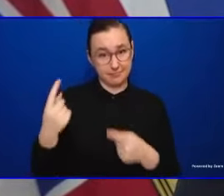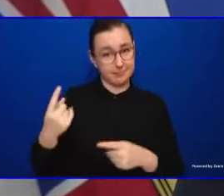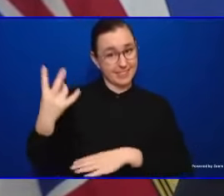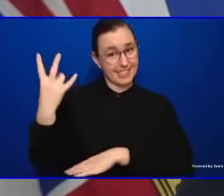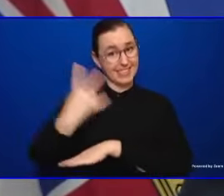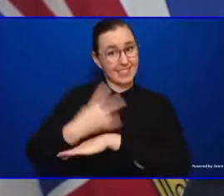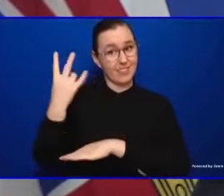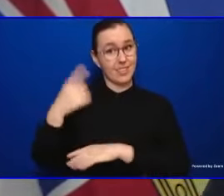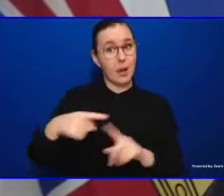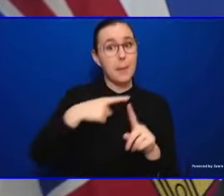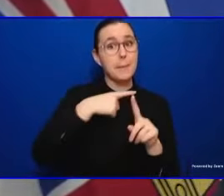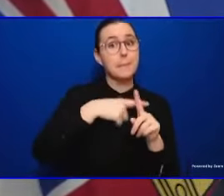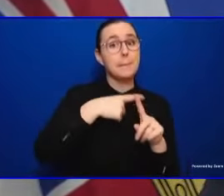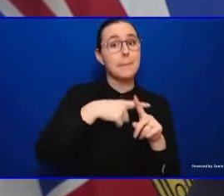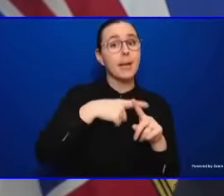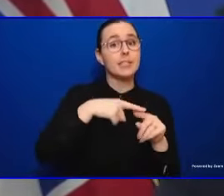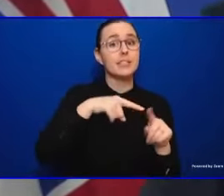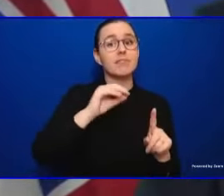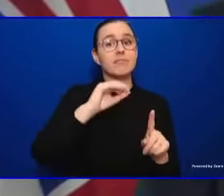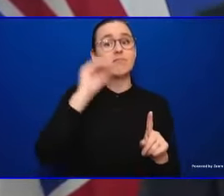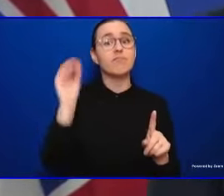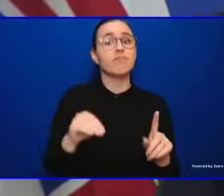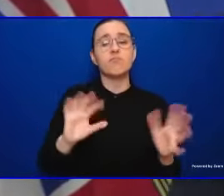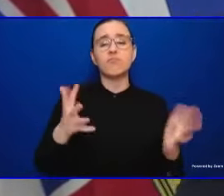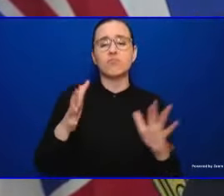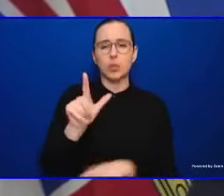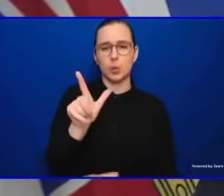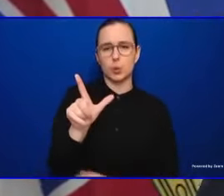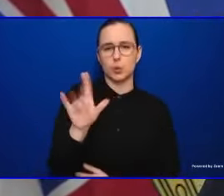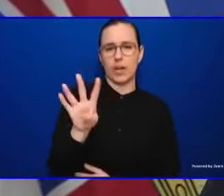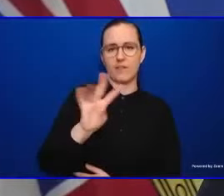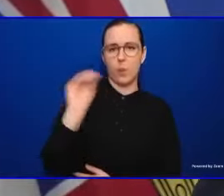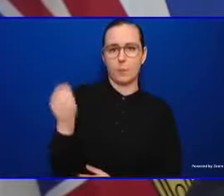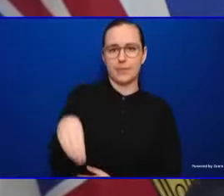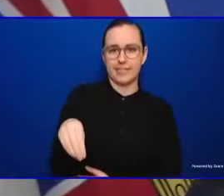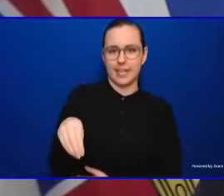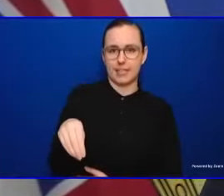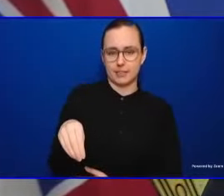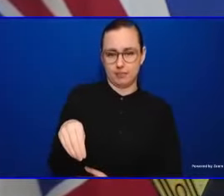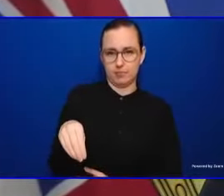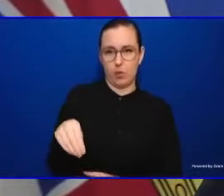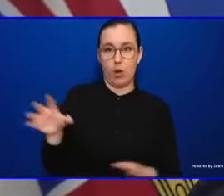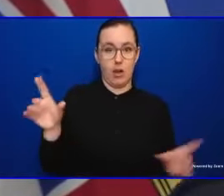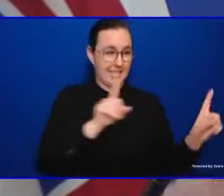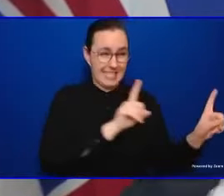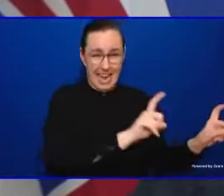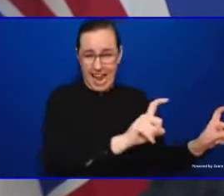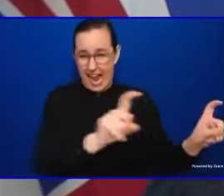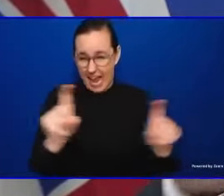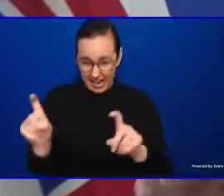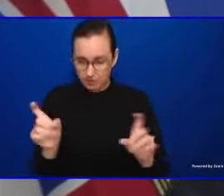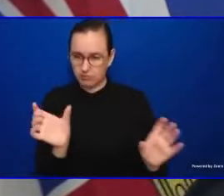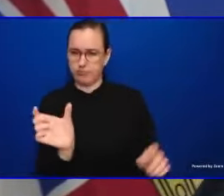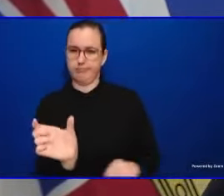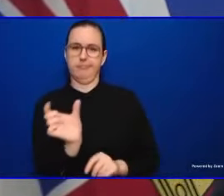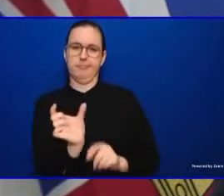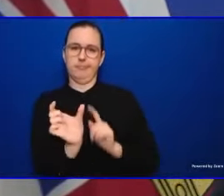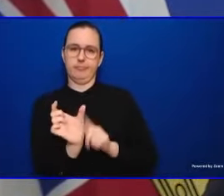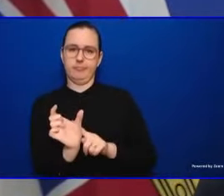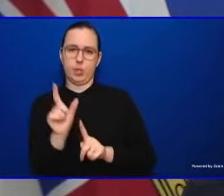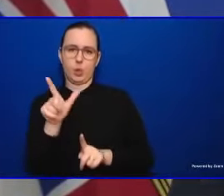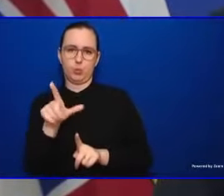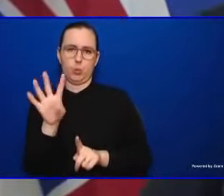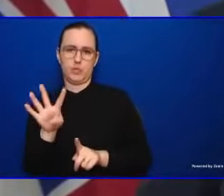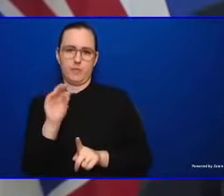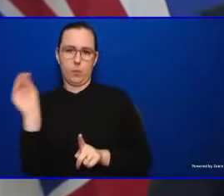about 24% from COVID-19. It's been relatively stable on a day-to-day average, but it's been stable at a very, very high